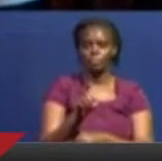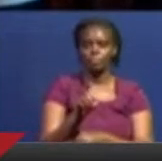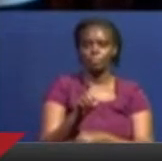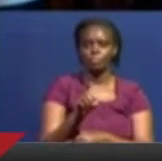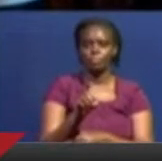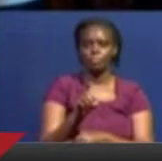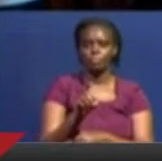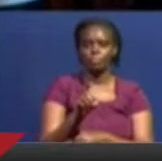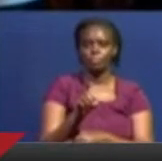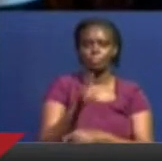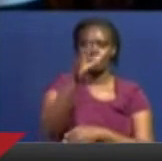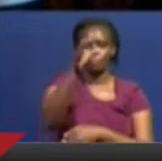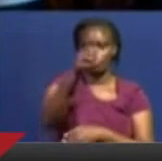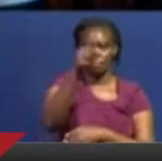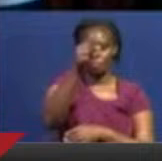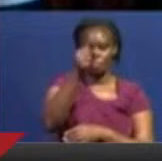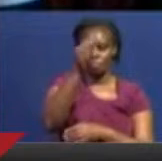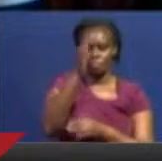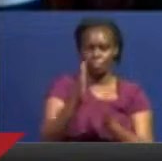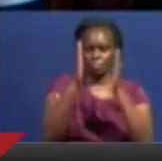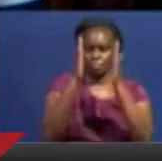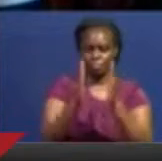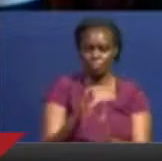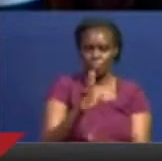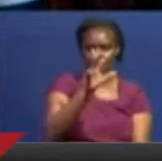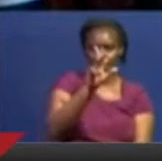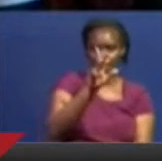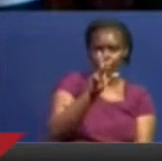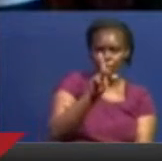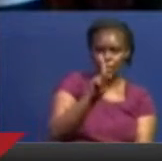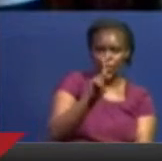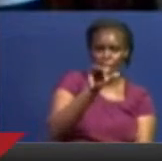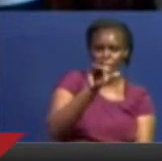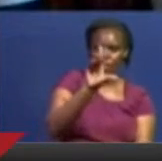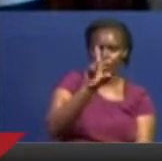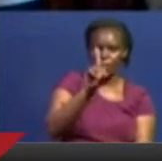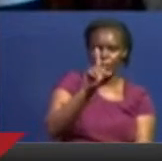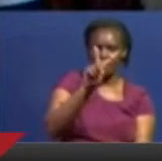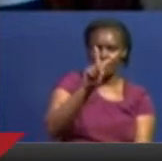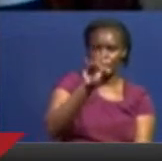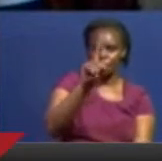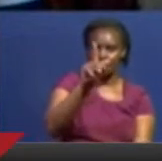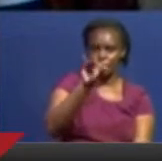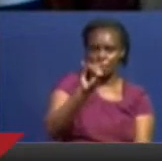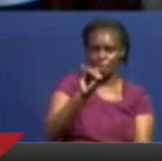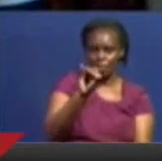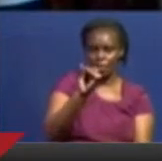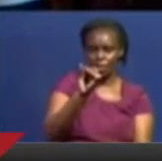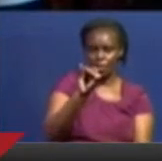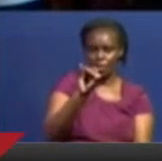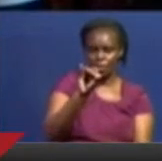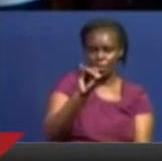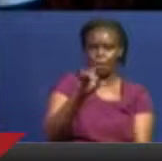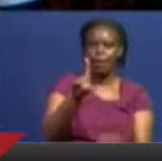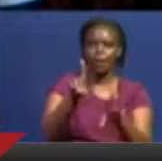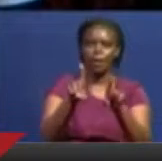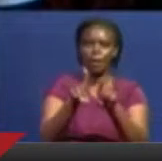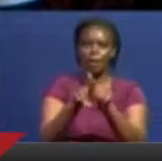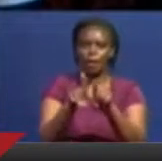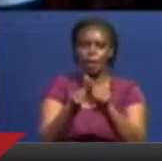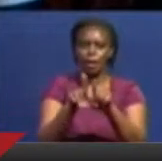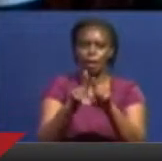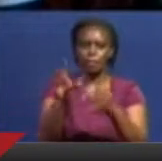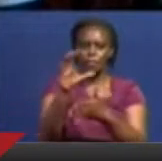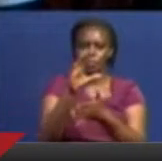is on the nomination of Professor Kithure Kindiki, EGH, to fill the vacancy in